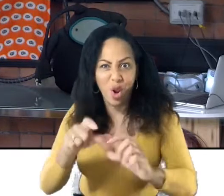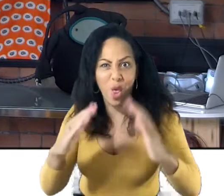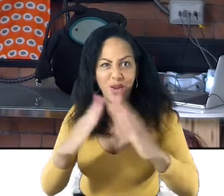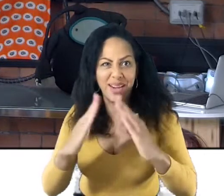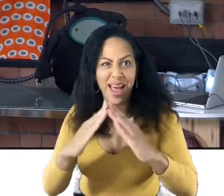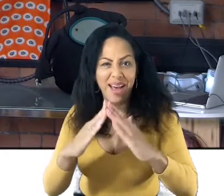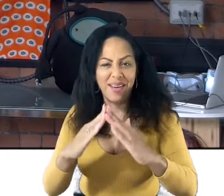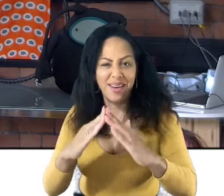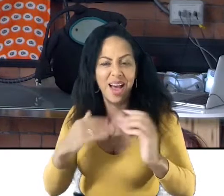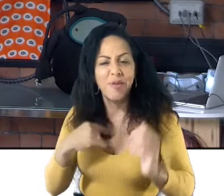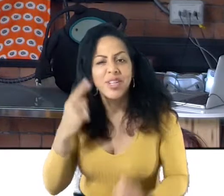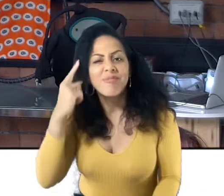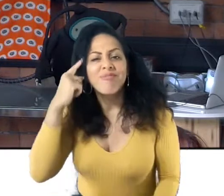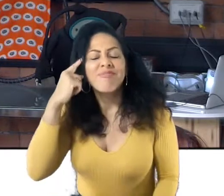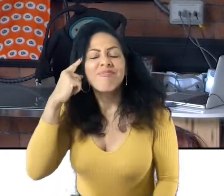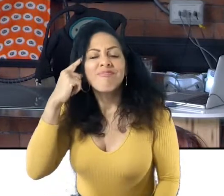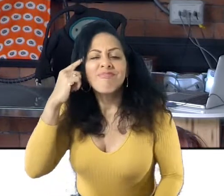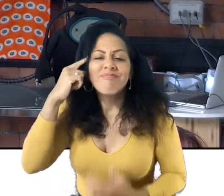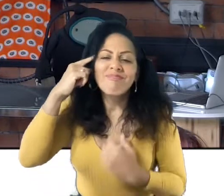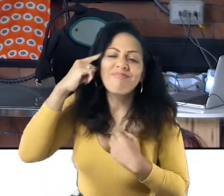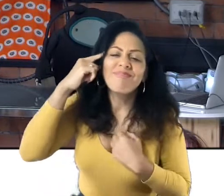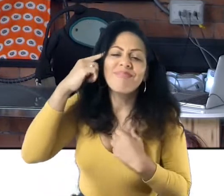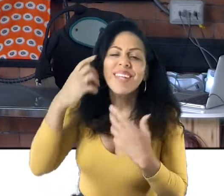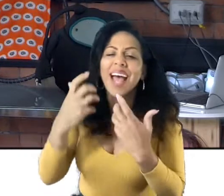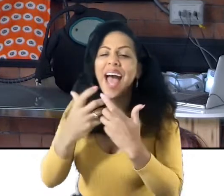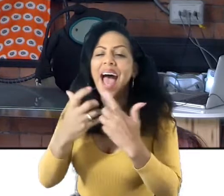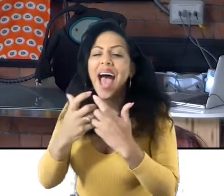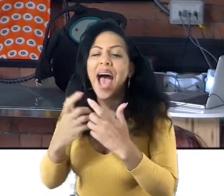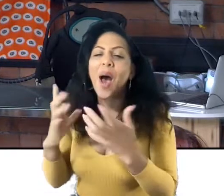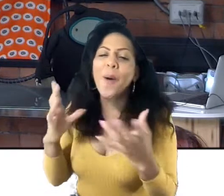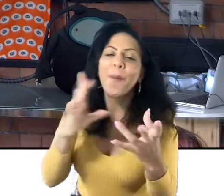and thought about ways of maybe expressing